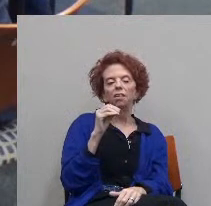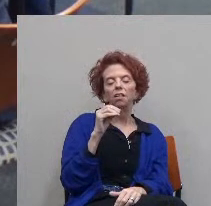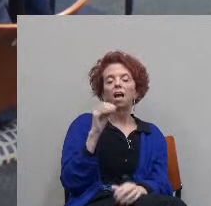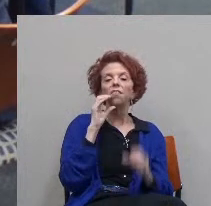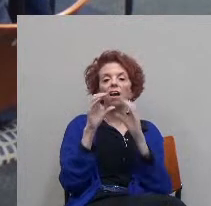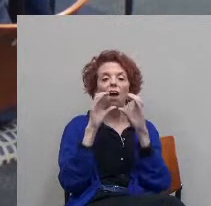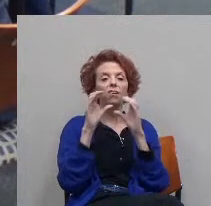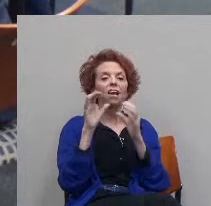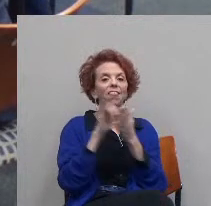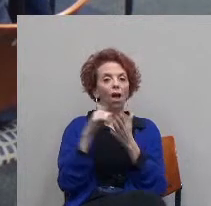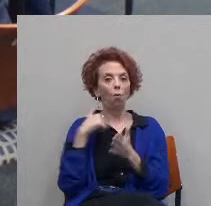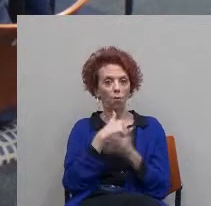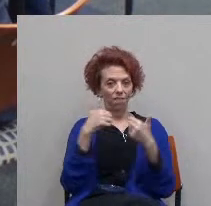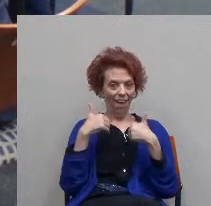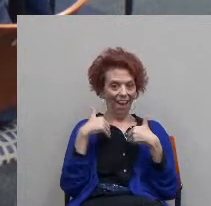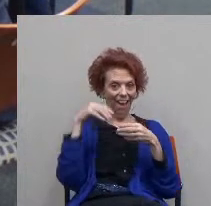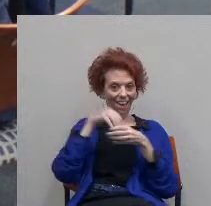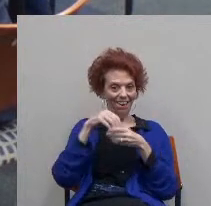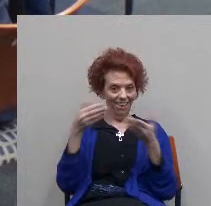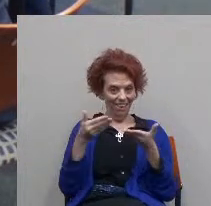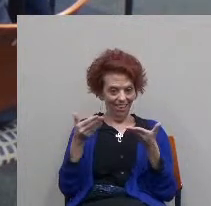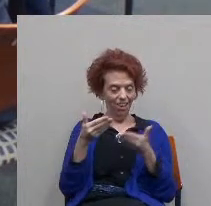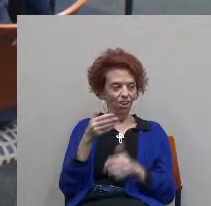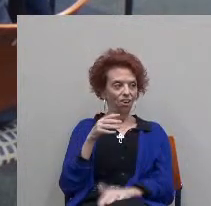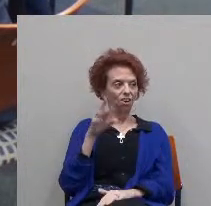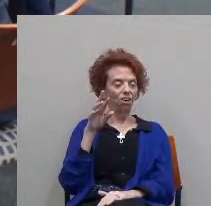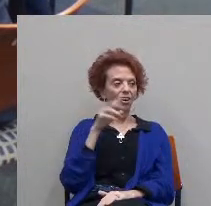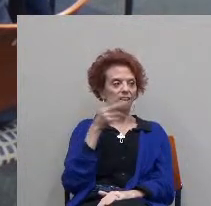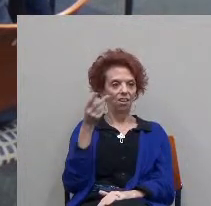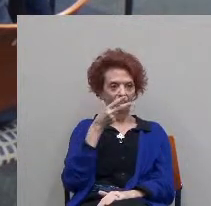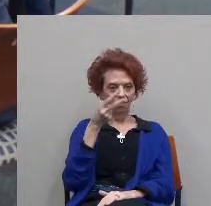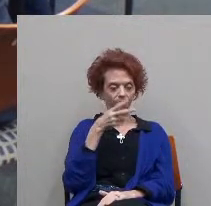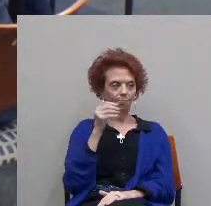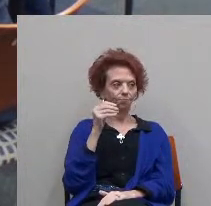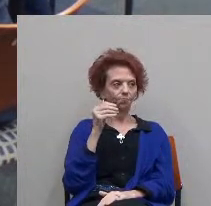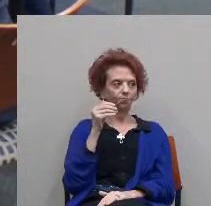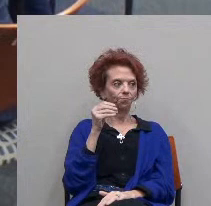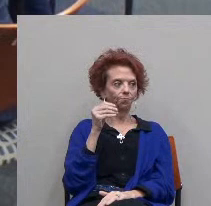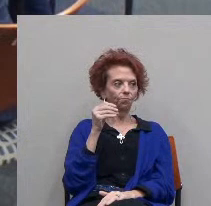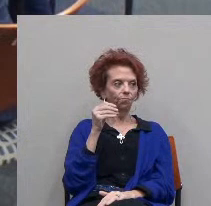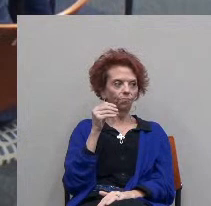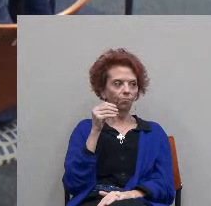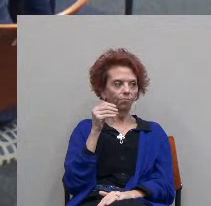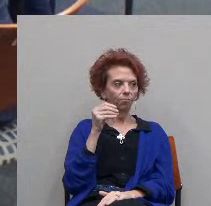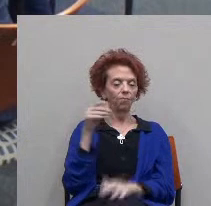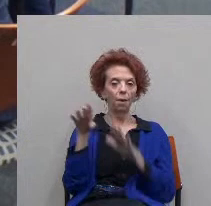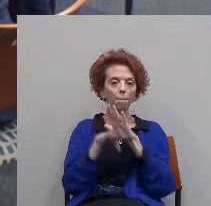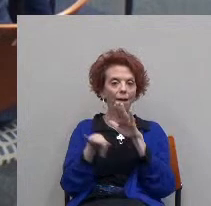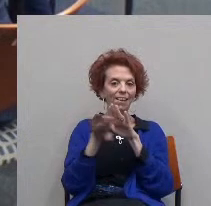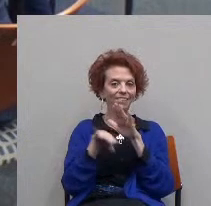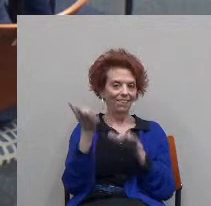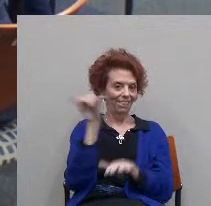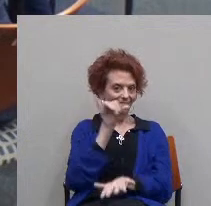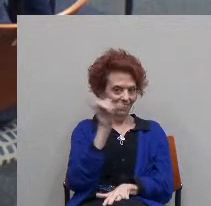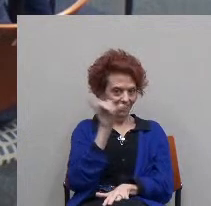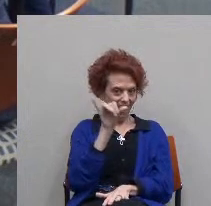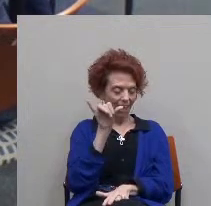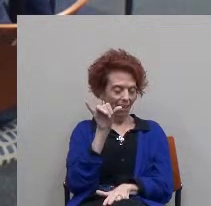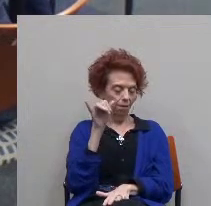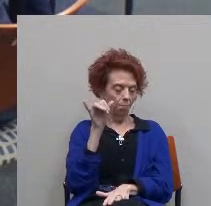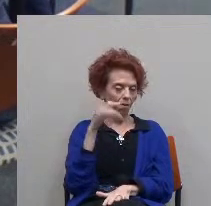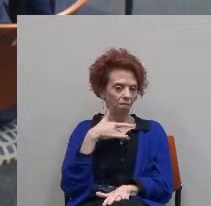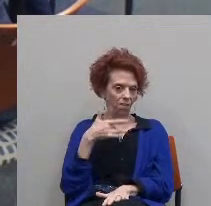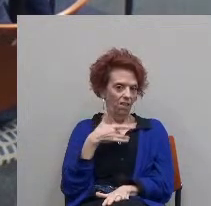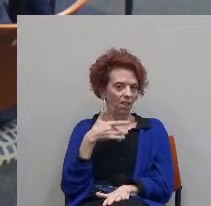conversations that we've had in here, Ronnie, Ms. Bocce, Holly, was basically the same